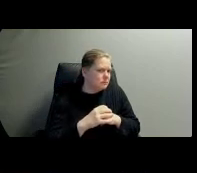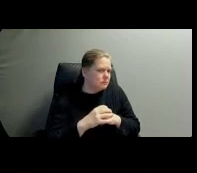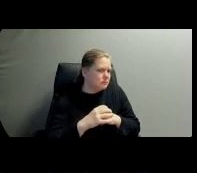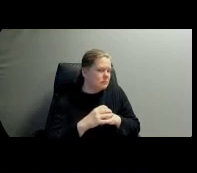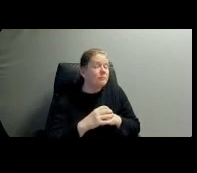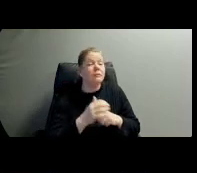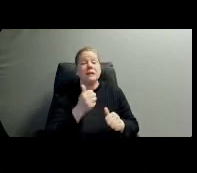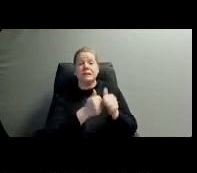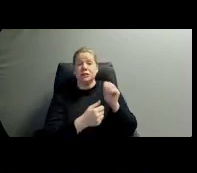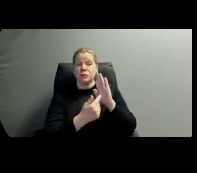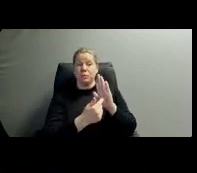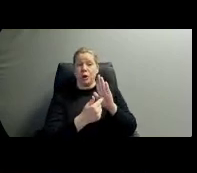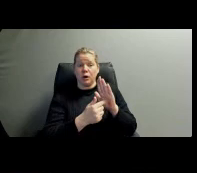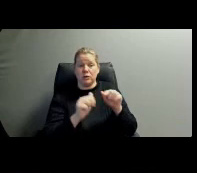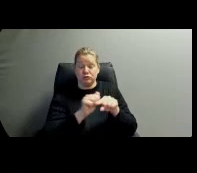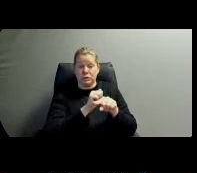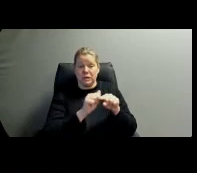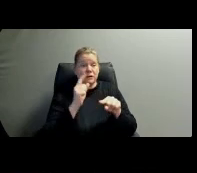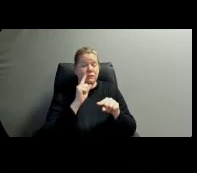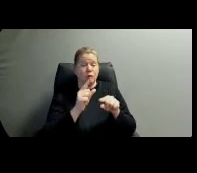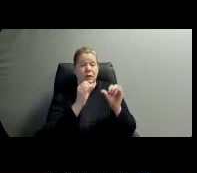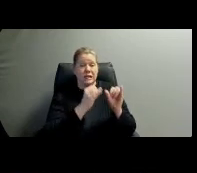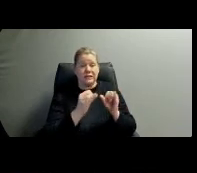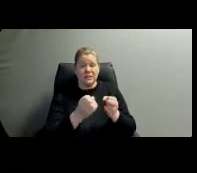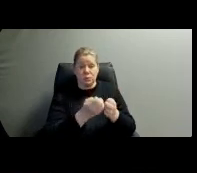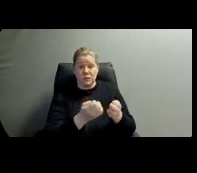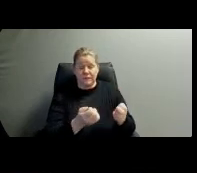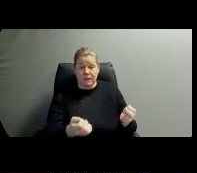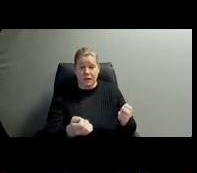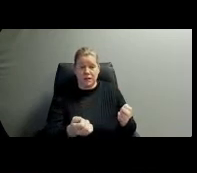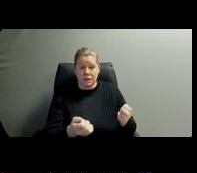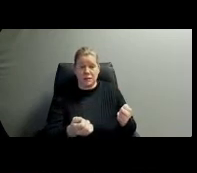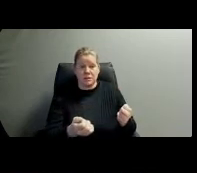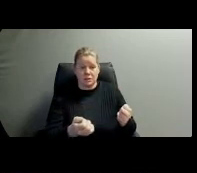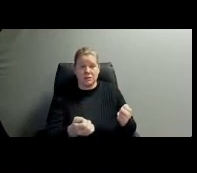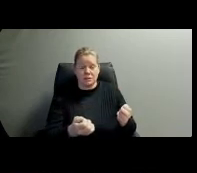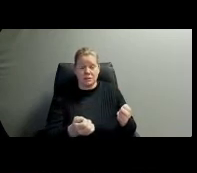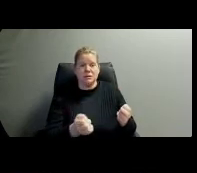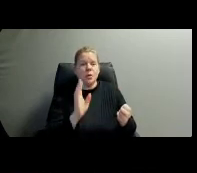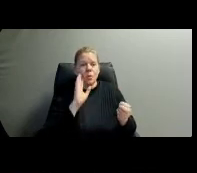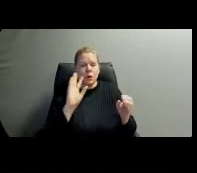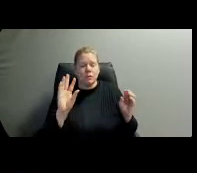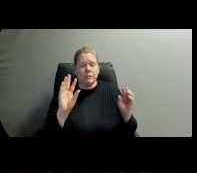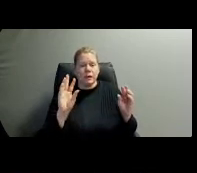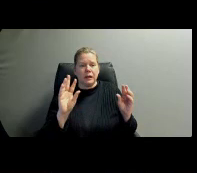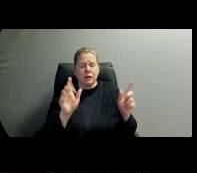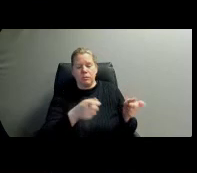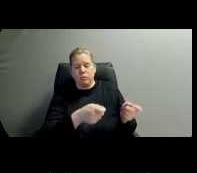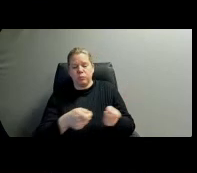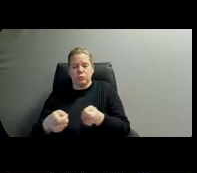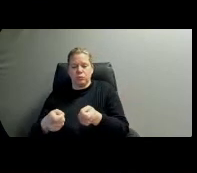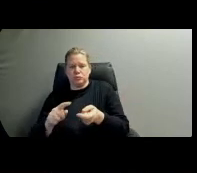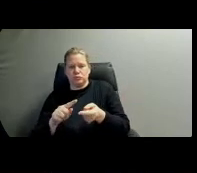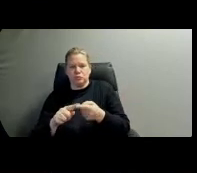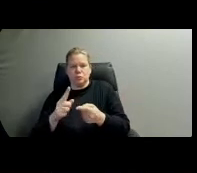training that's being done on individual devices are being aggregated to some level, and at that point, as I mentioned, like